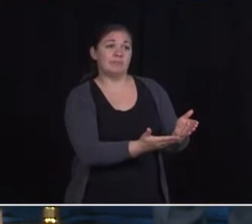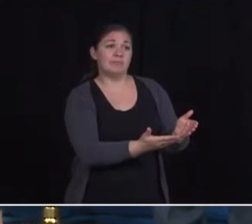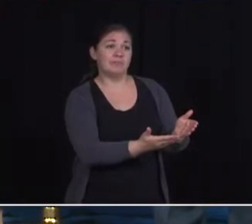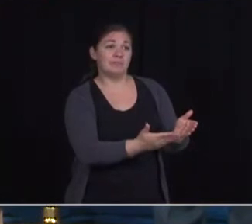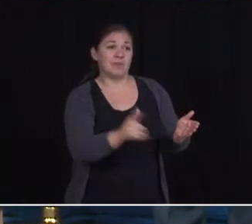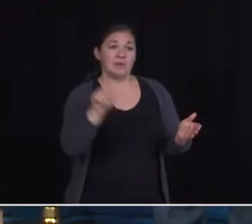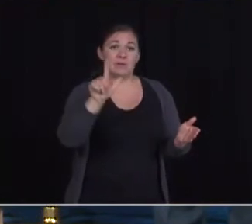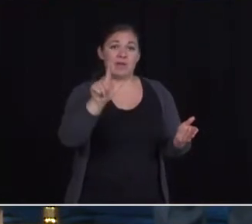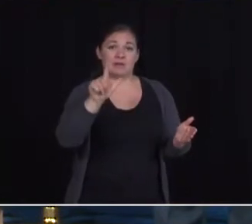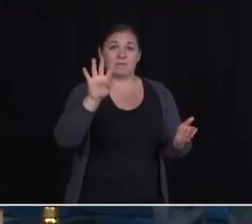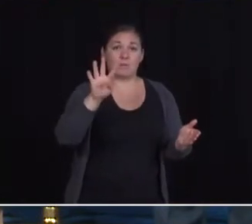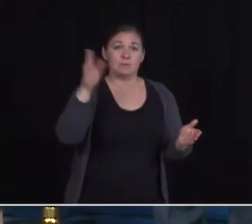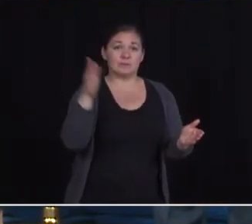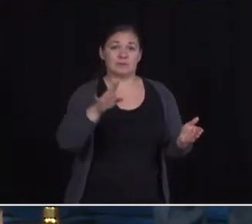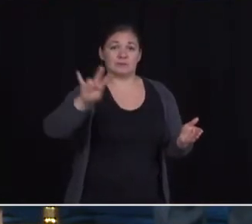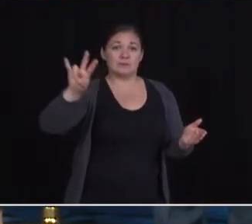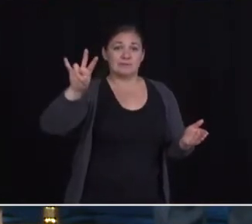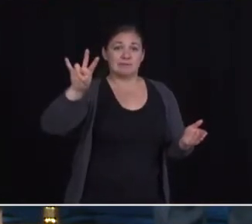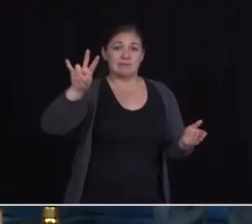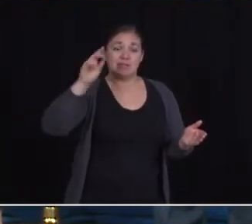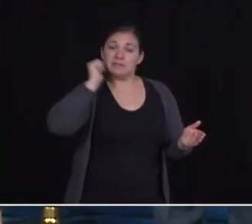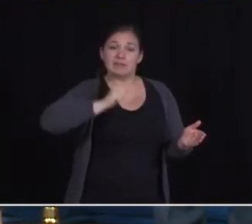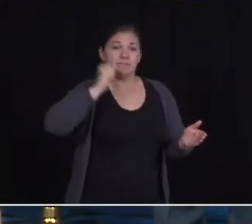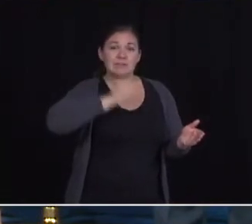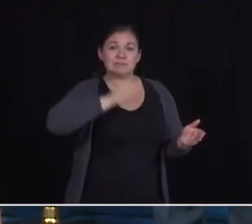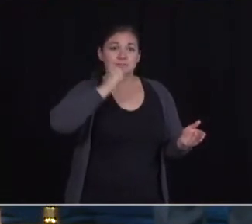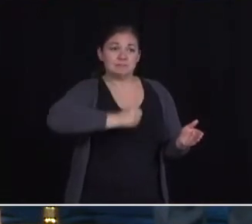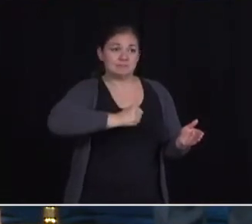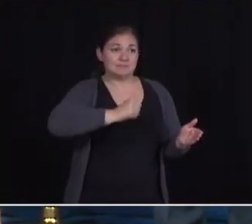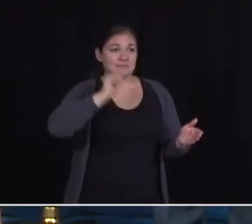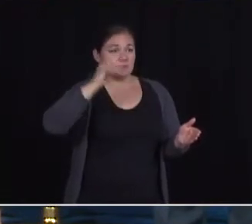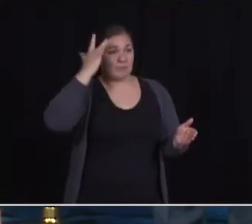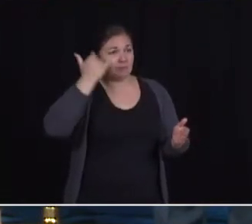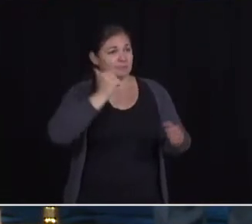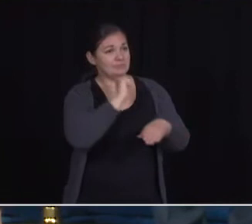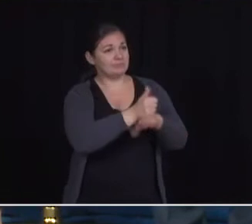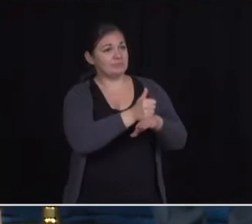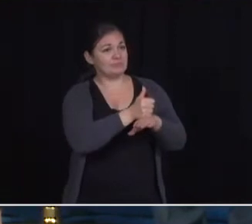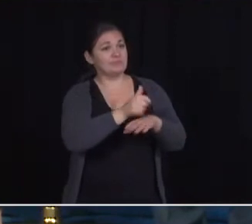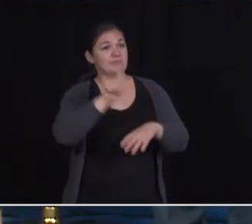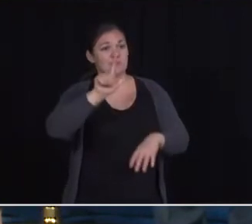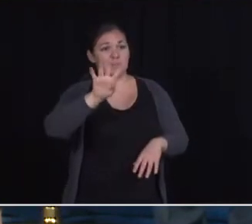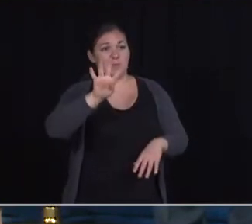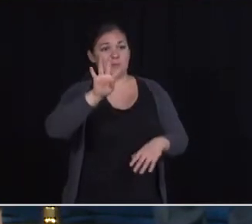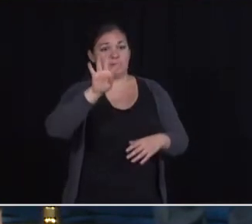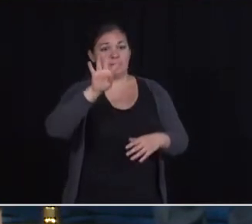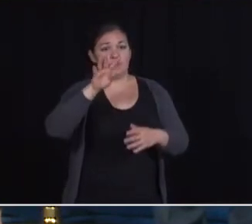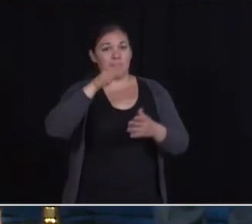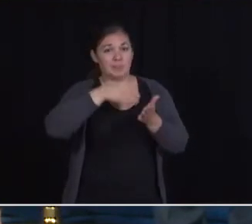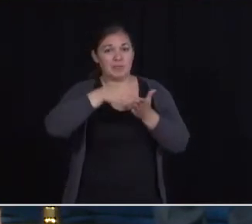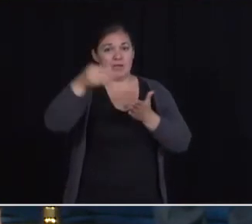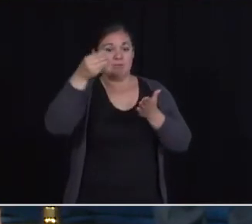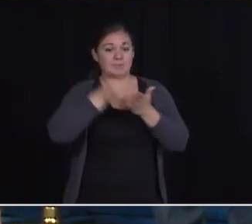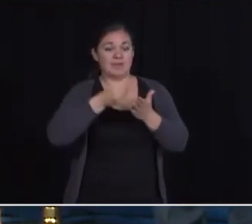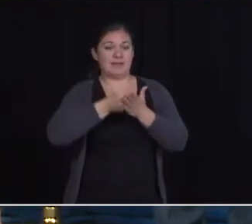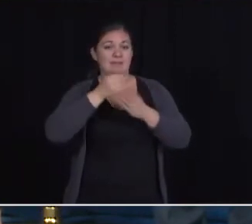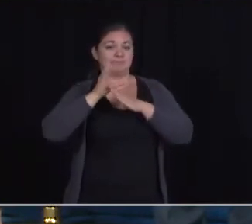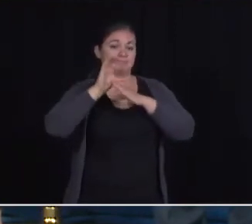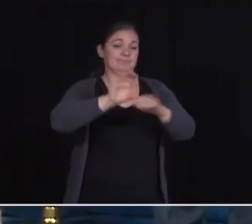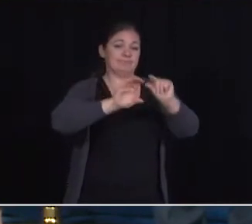immediately. And that's why, speaking to Christia last night, I said, whatever it takes, we need to support